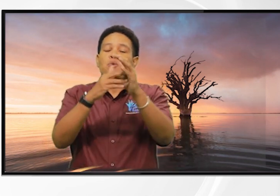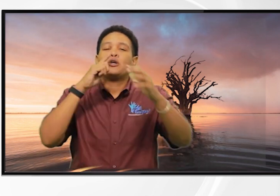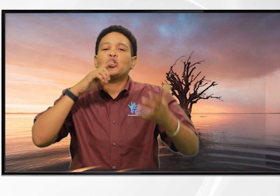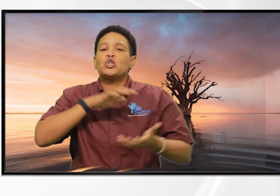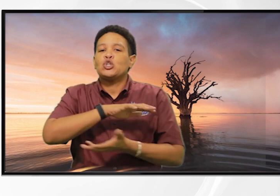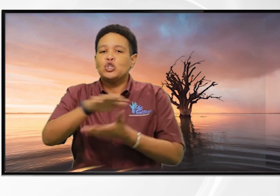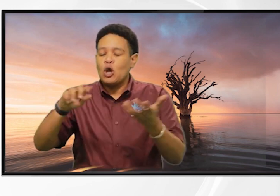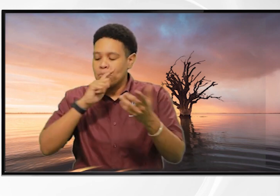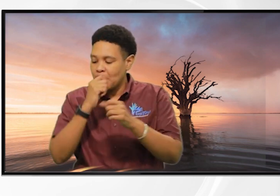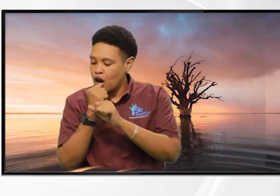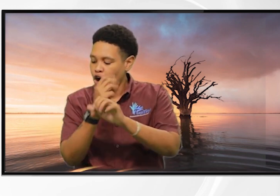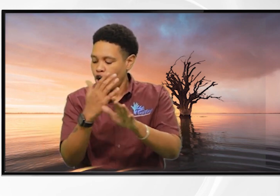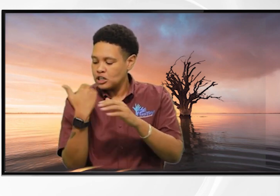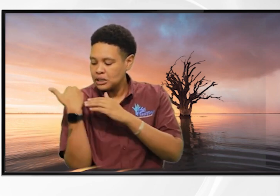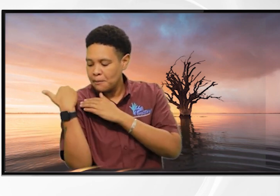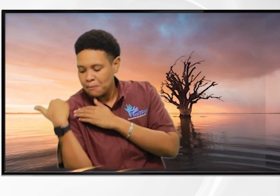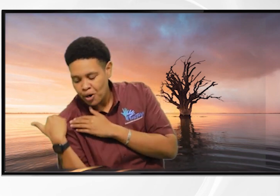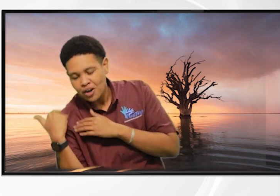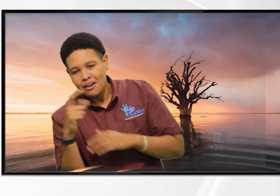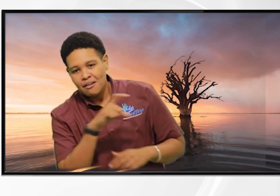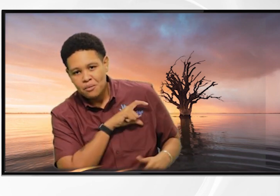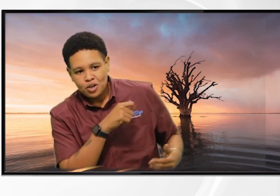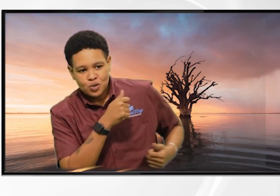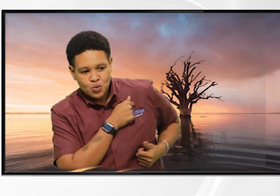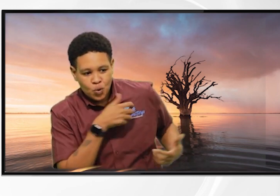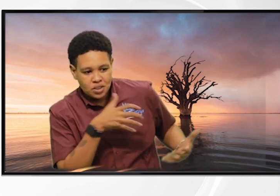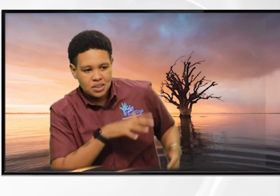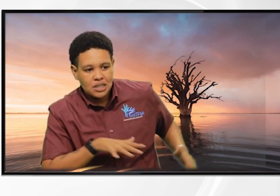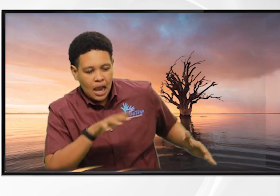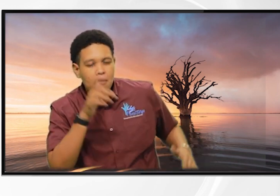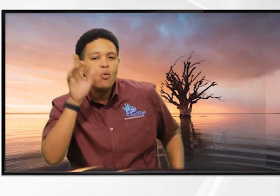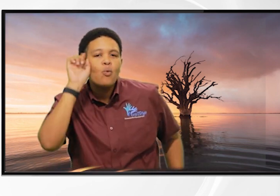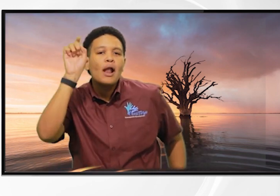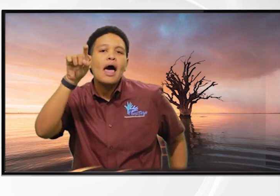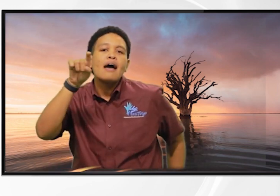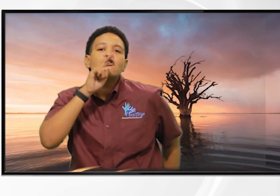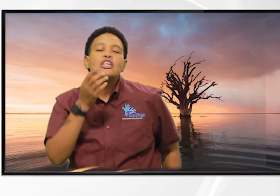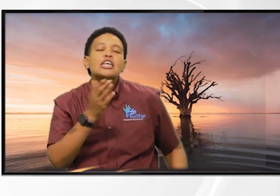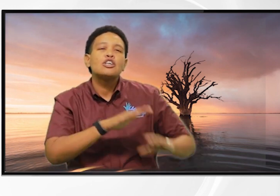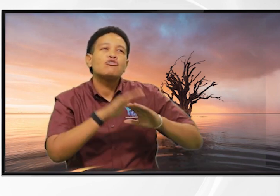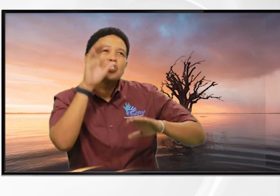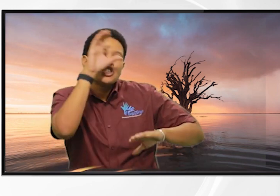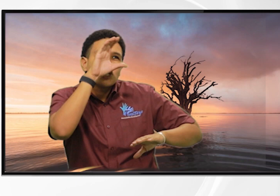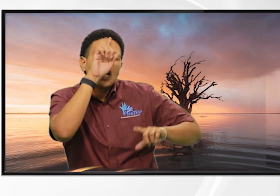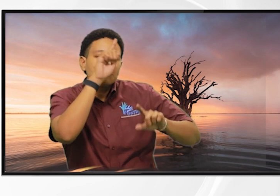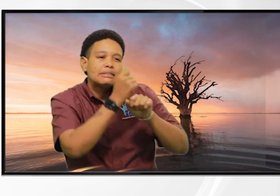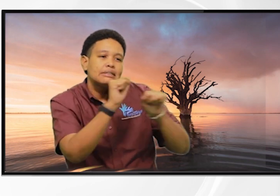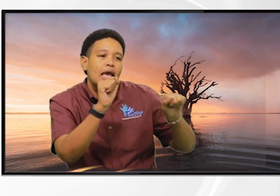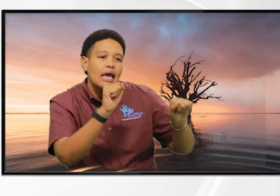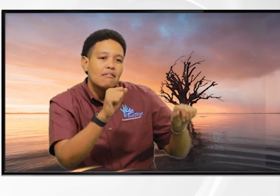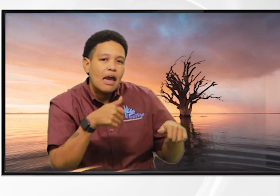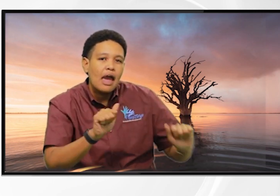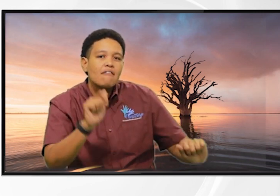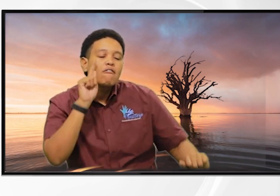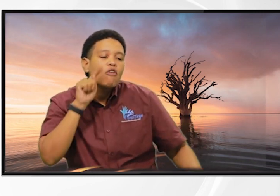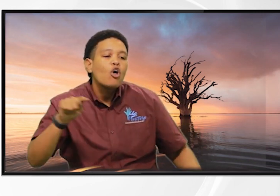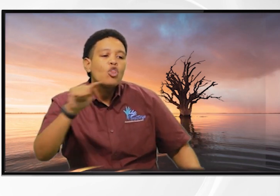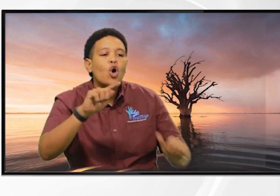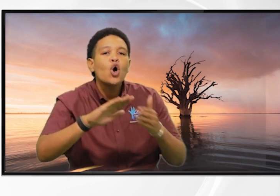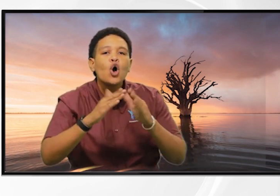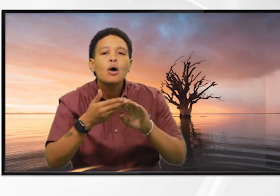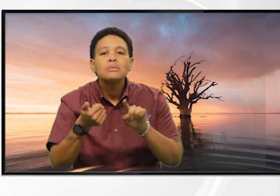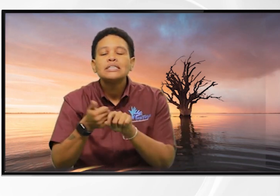to further burdening of the security forces, who will have to increase search and rescue efforts for those